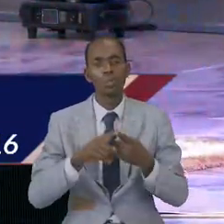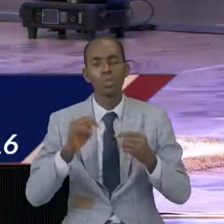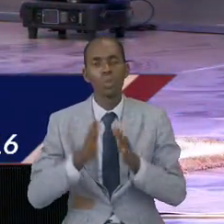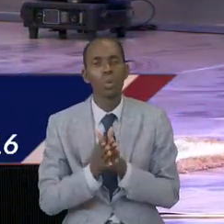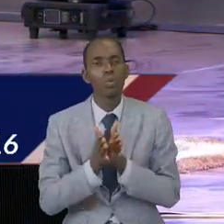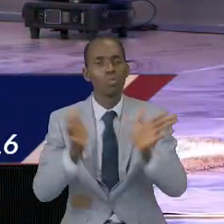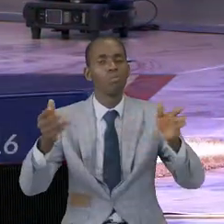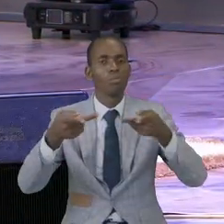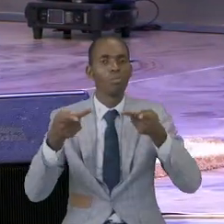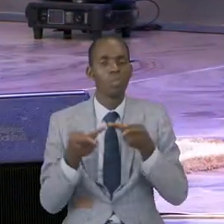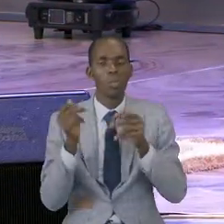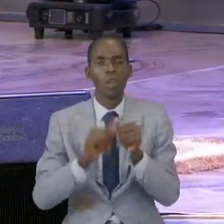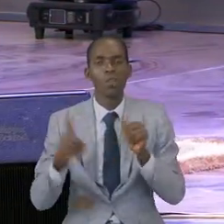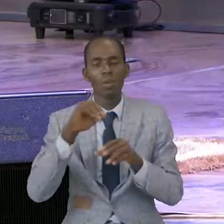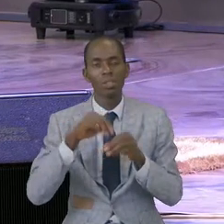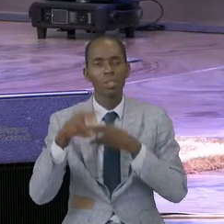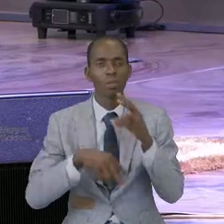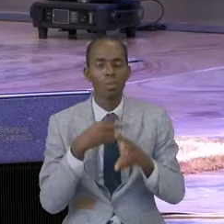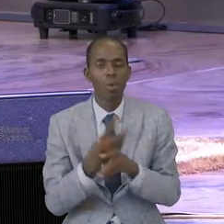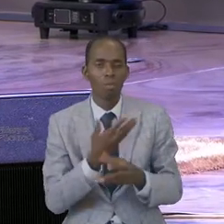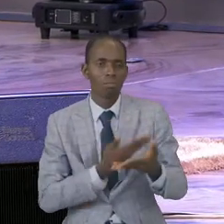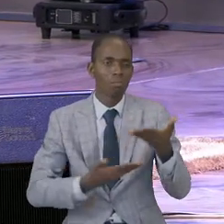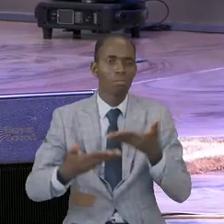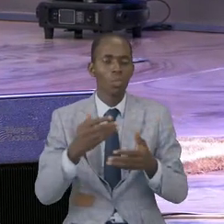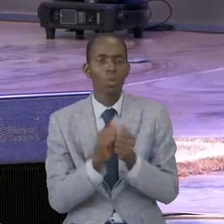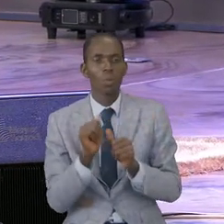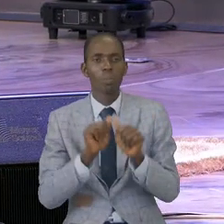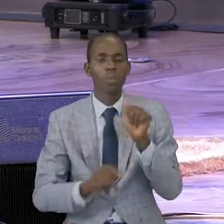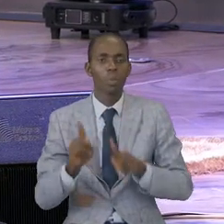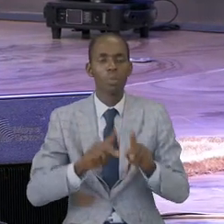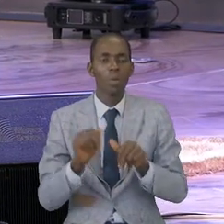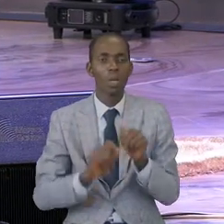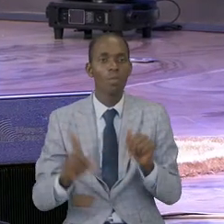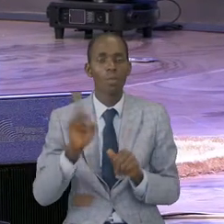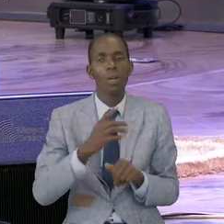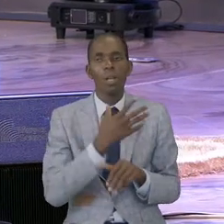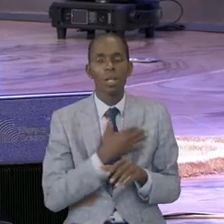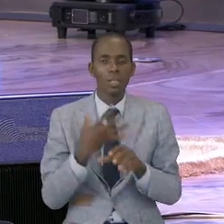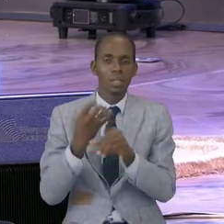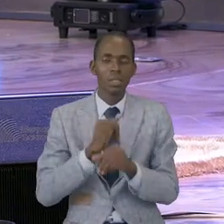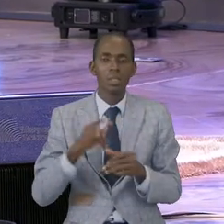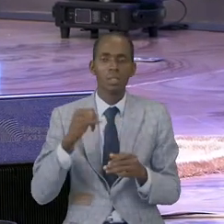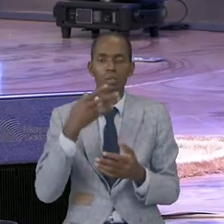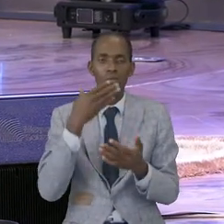go to the world, as we interact with people everywhere, and we're taking the good nature